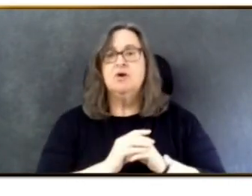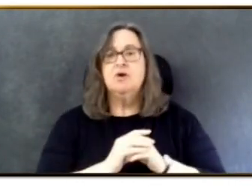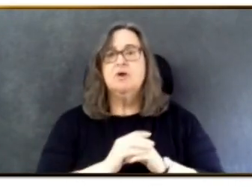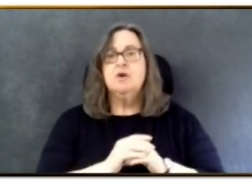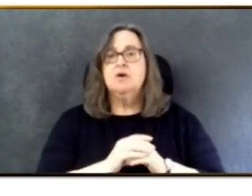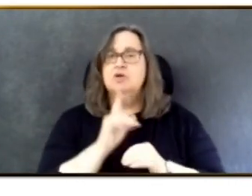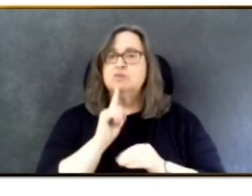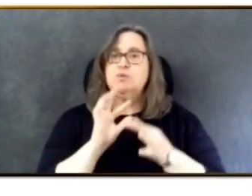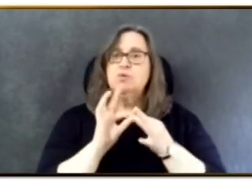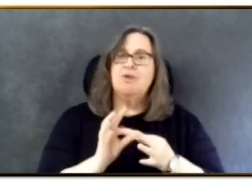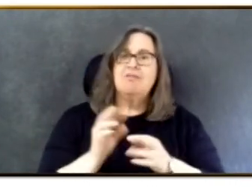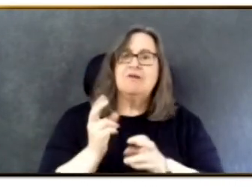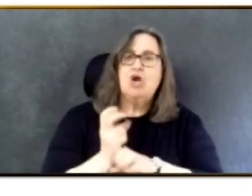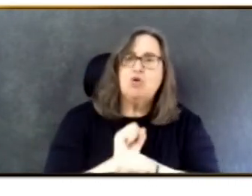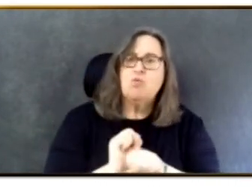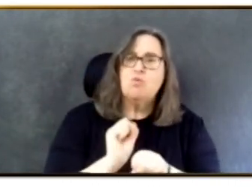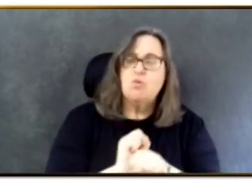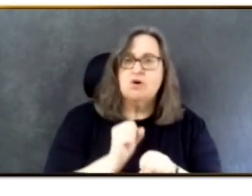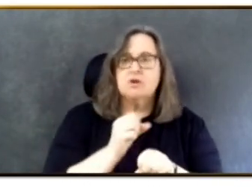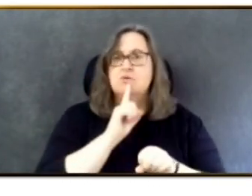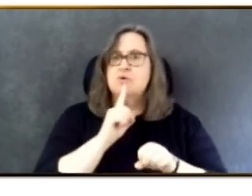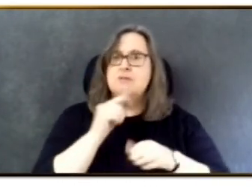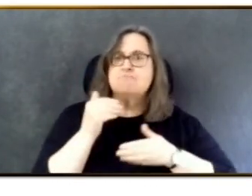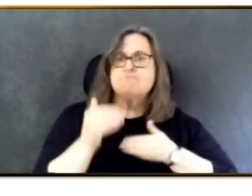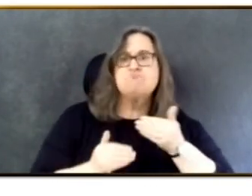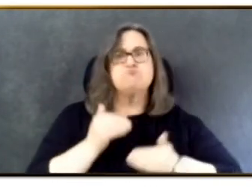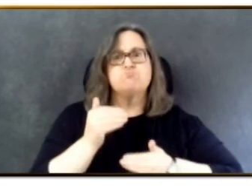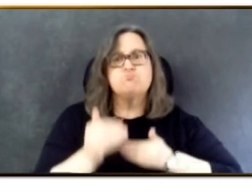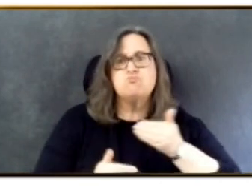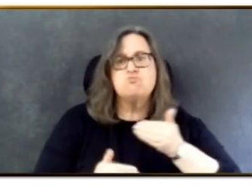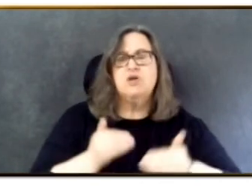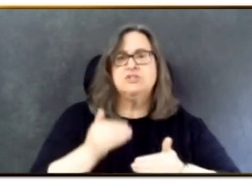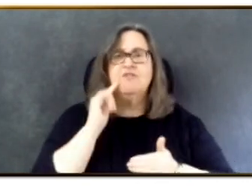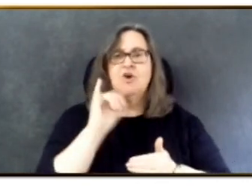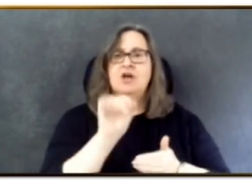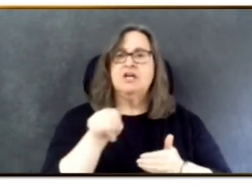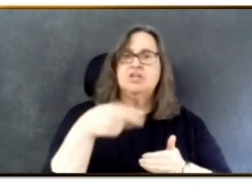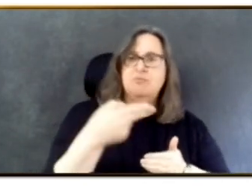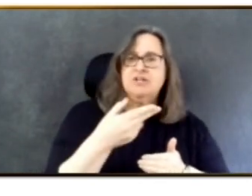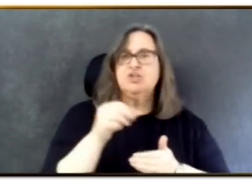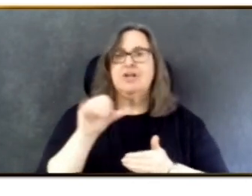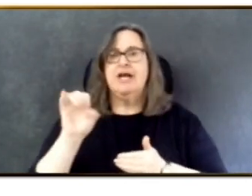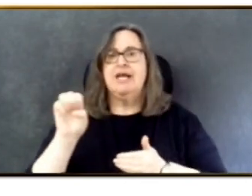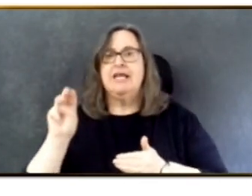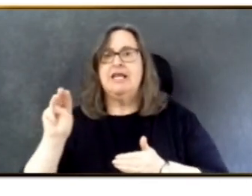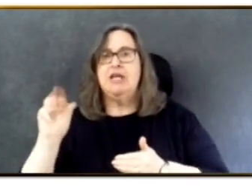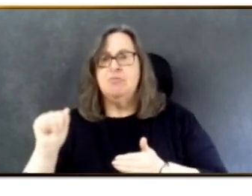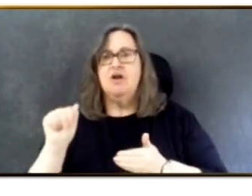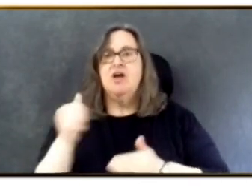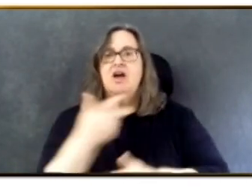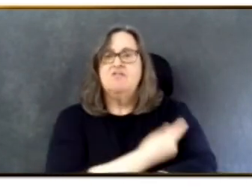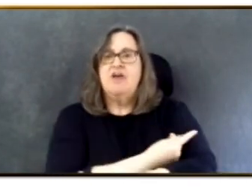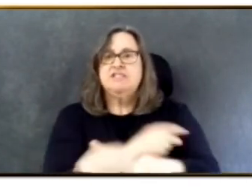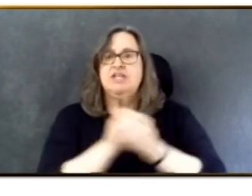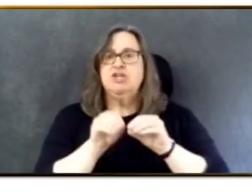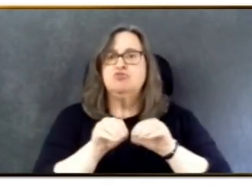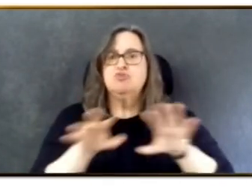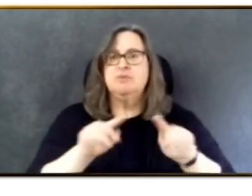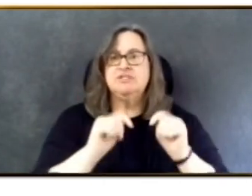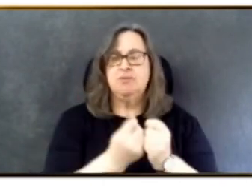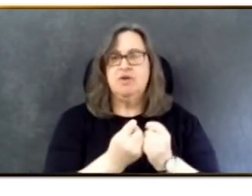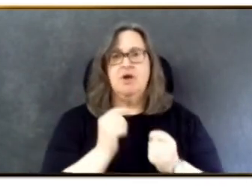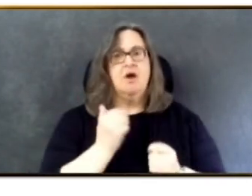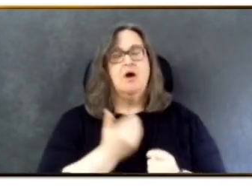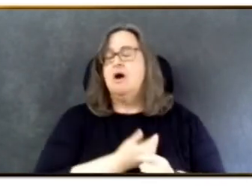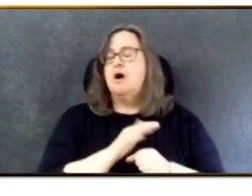work and deliberate process of Illinois' IDPH and IEMA vaccine distribution team, our state's local public